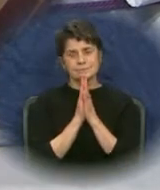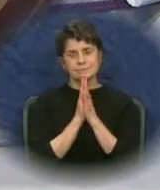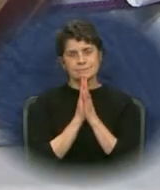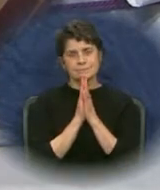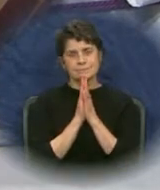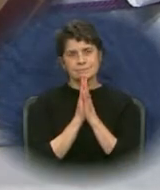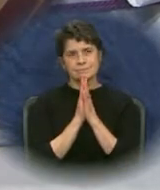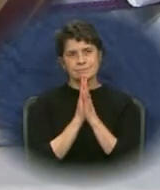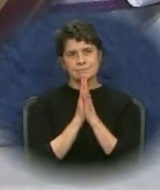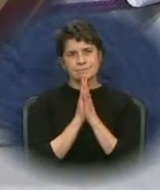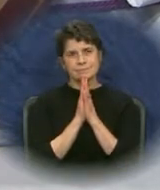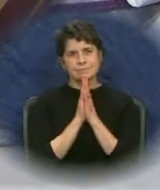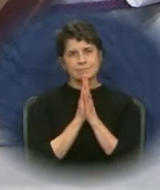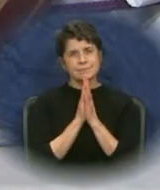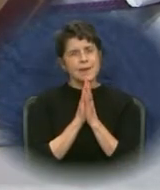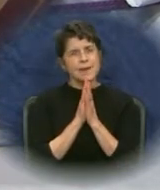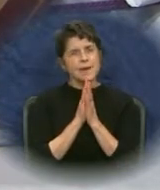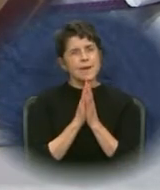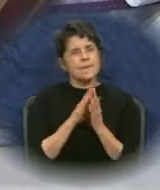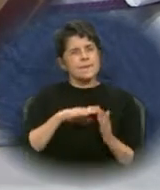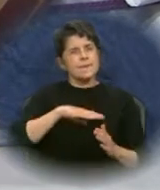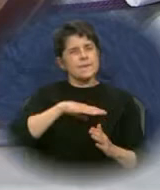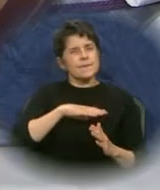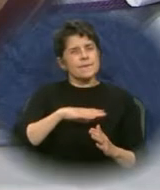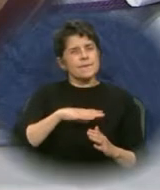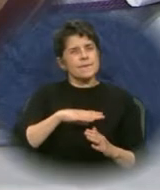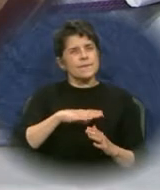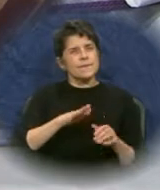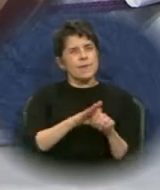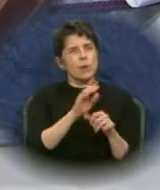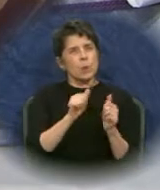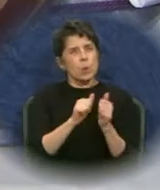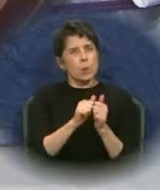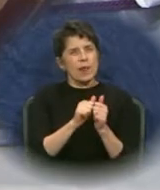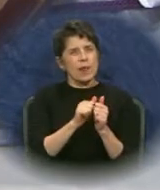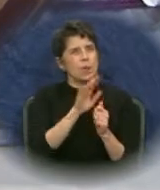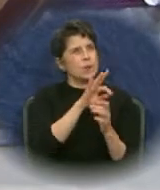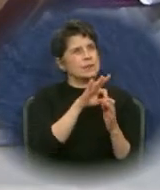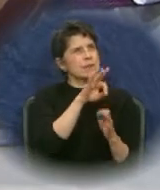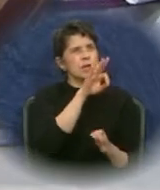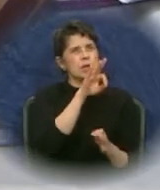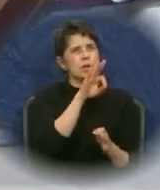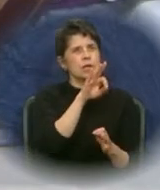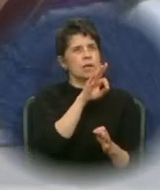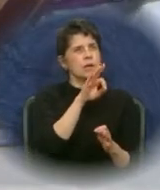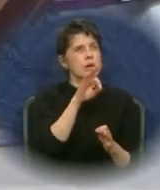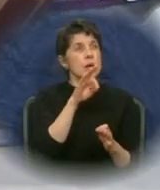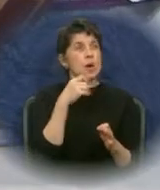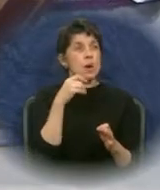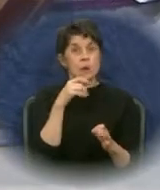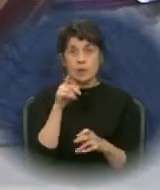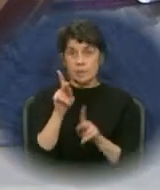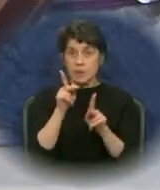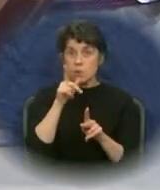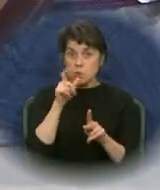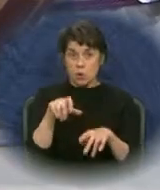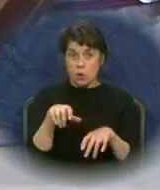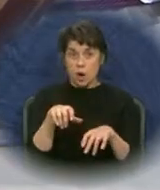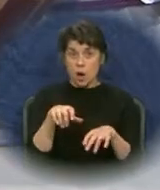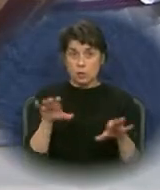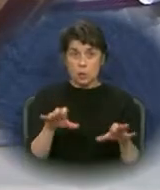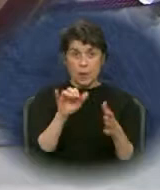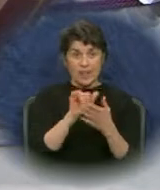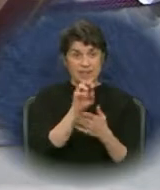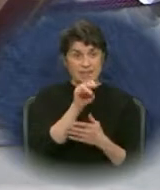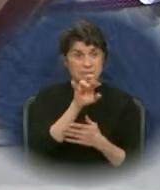Replenished by the food of spiritual nourishment, we humbly beseech you, O Lord, that through our partaking in this mystery, you may teach us to